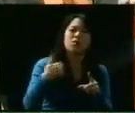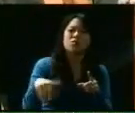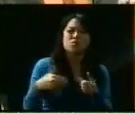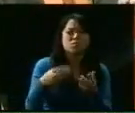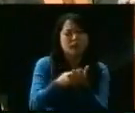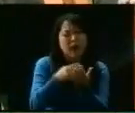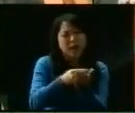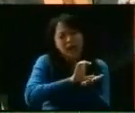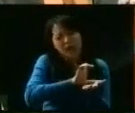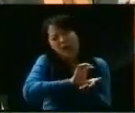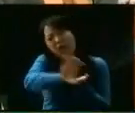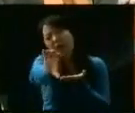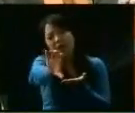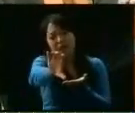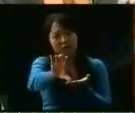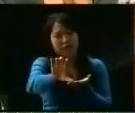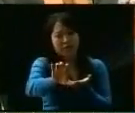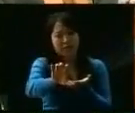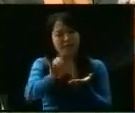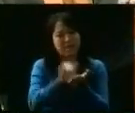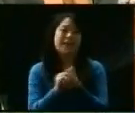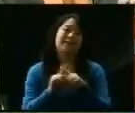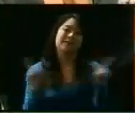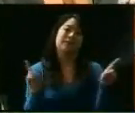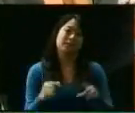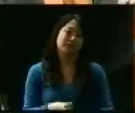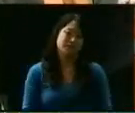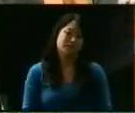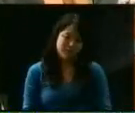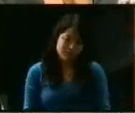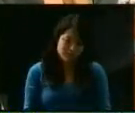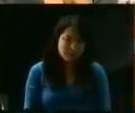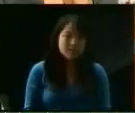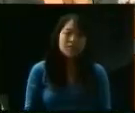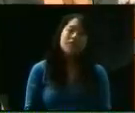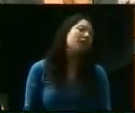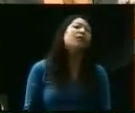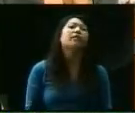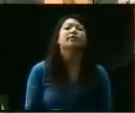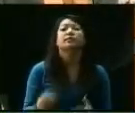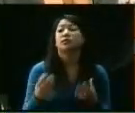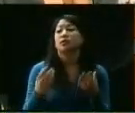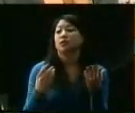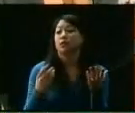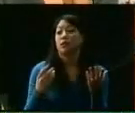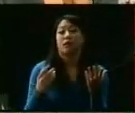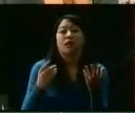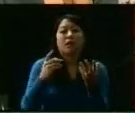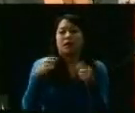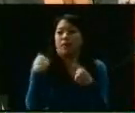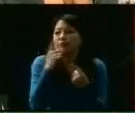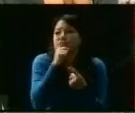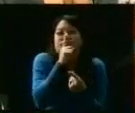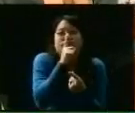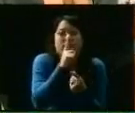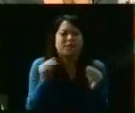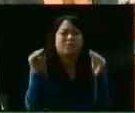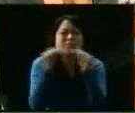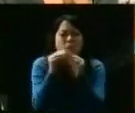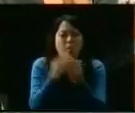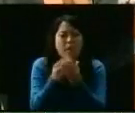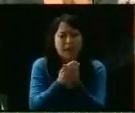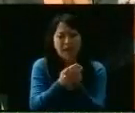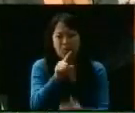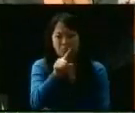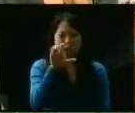money. That's the difference. And there's a lot more money here than you all have ever been told about. There was $100,000 I was